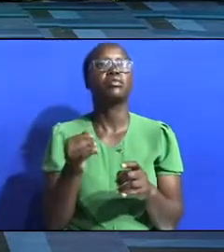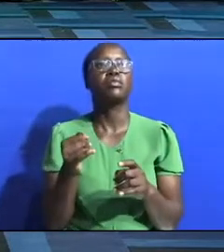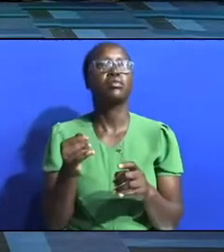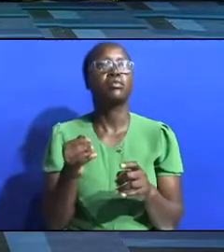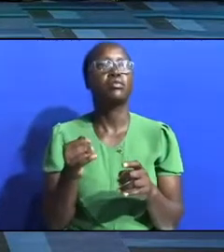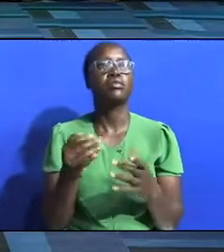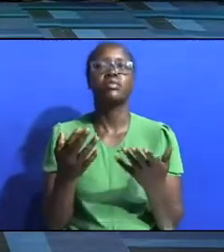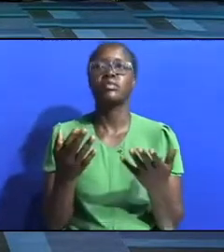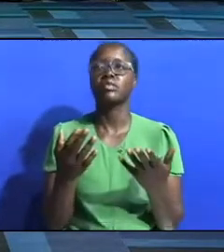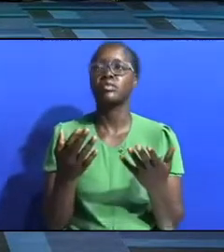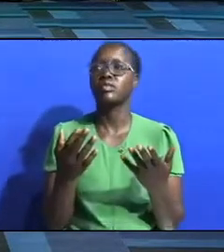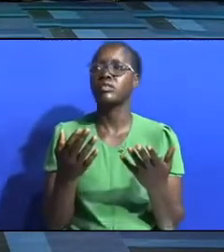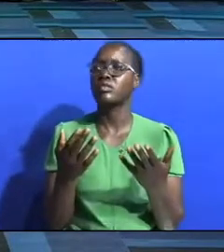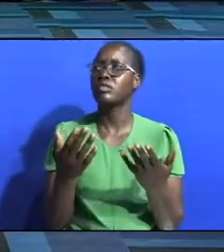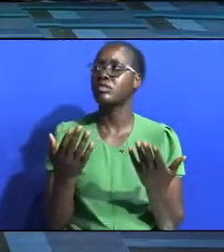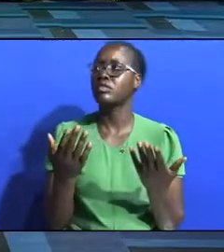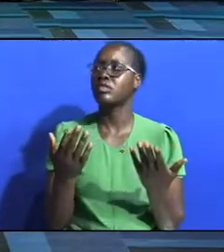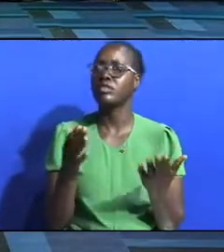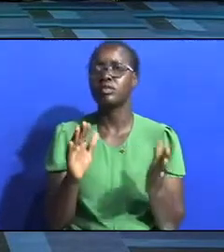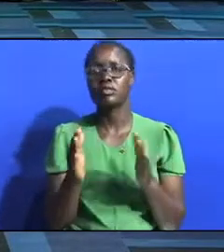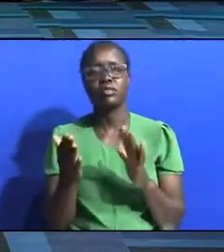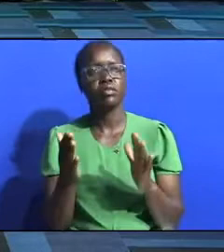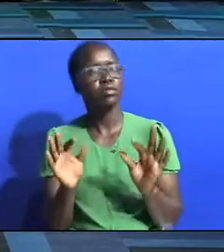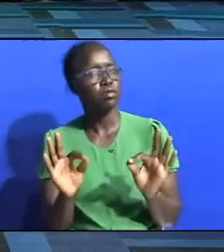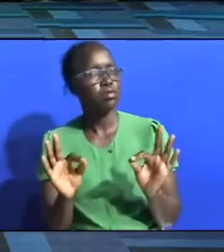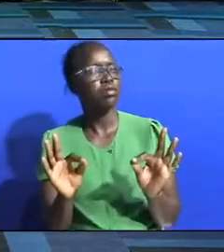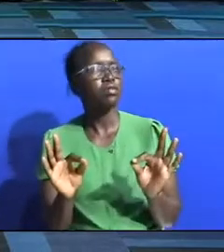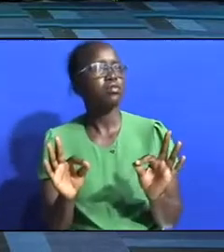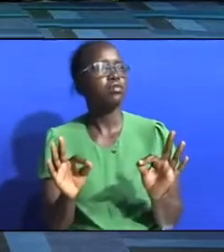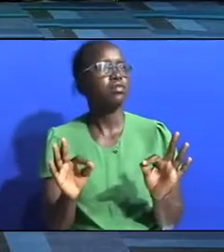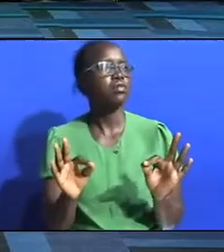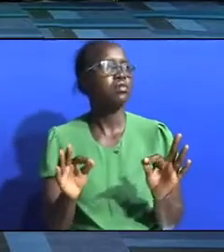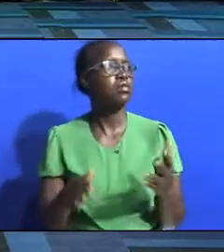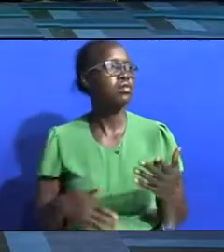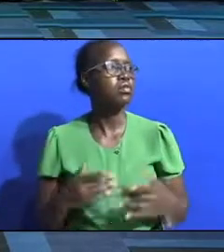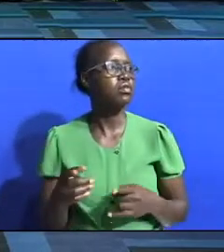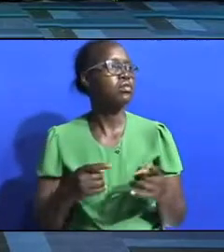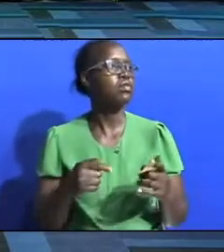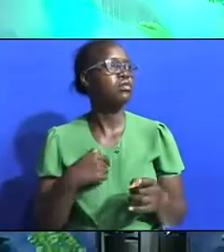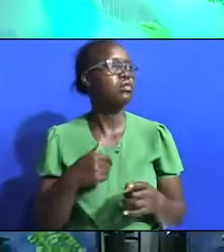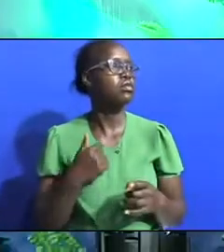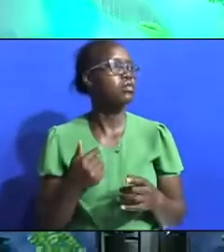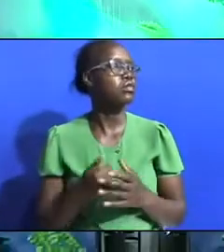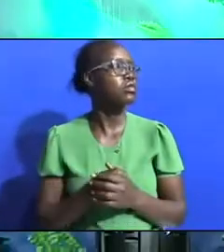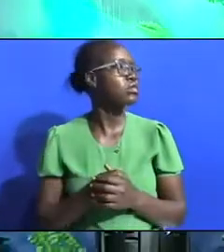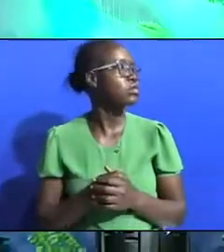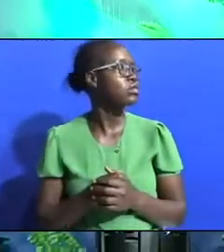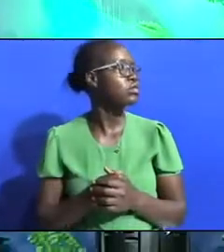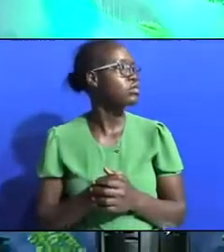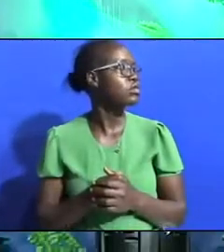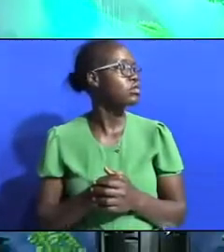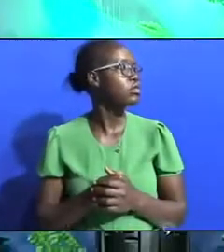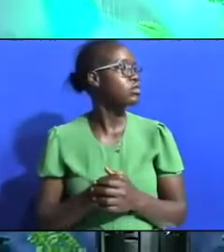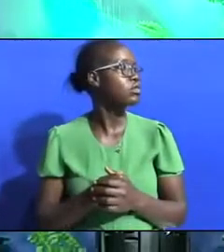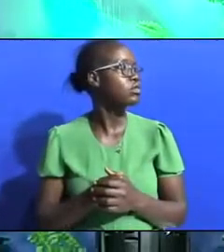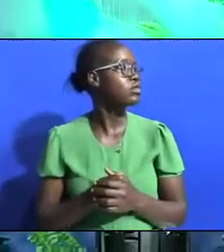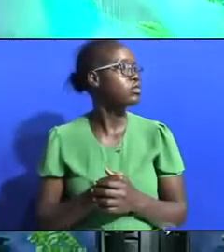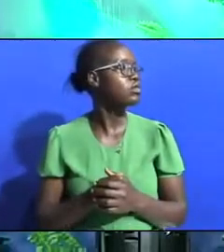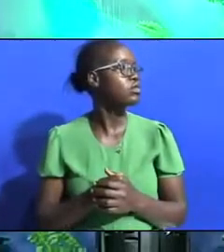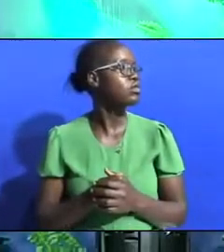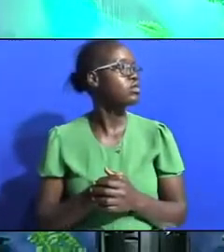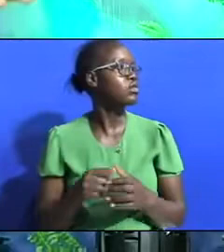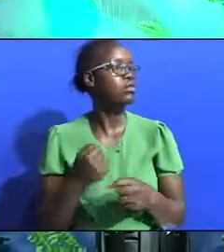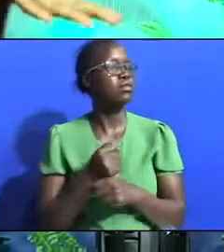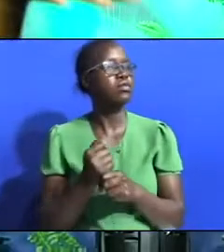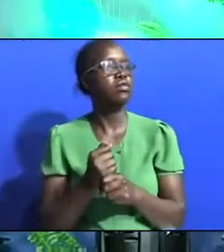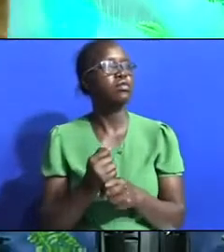a little alcohol and I am smart, I'm healthy, I'll control myself. Or I can't get really drunk. I'll just drink